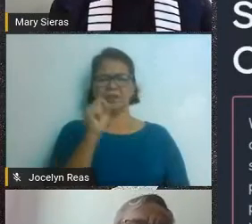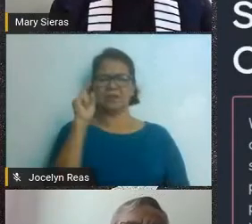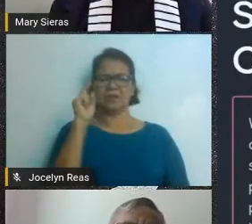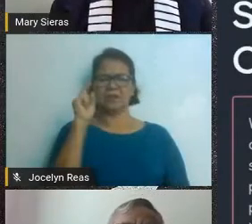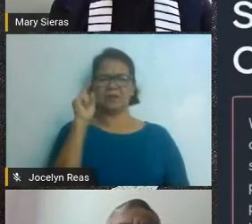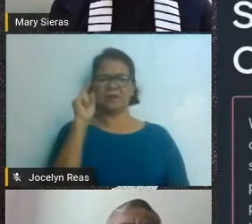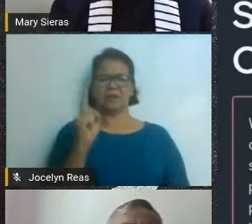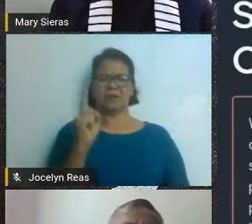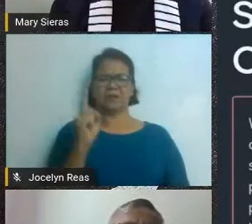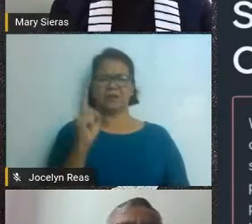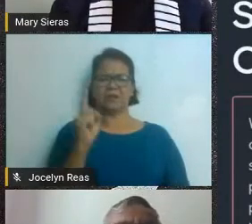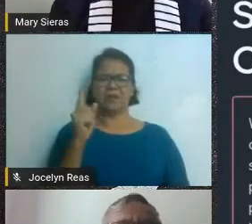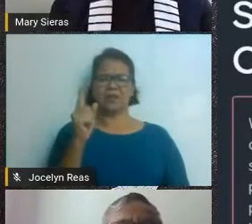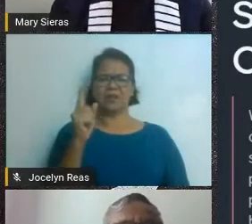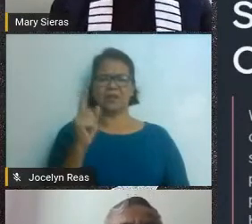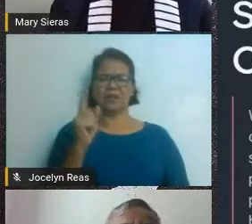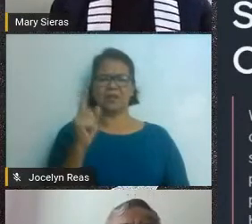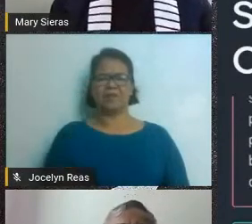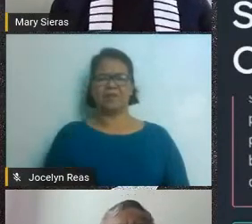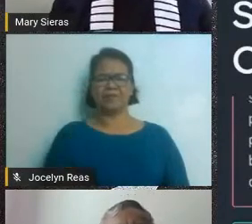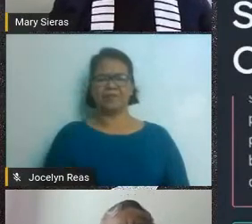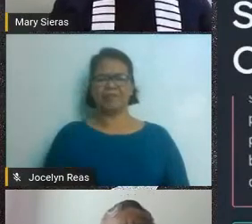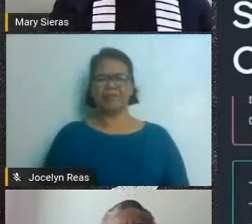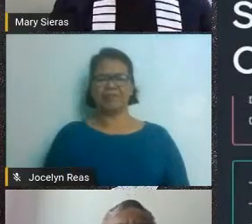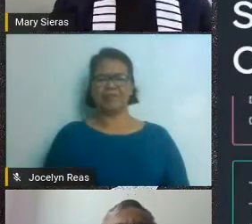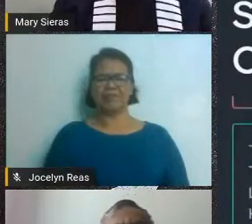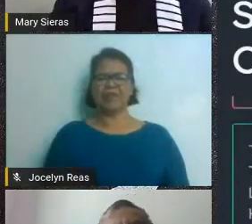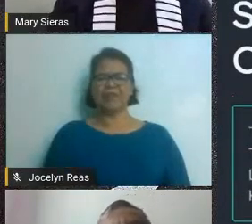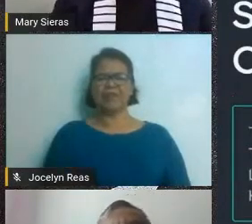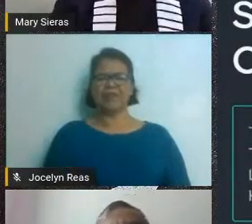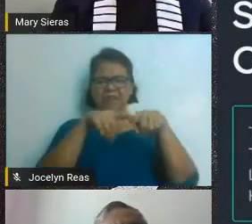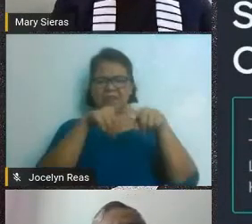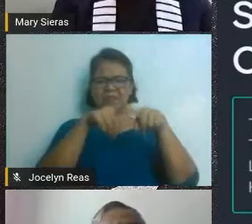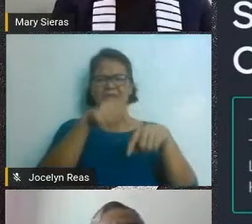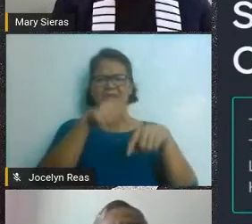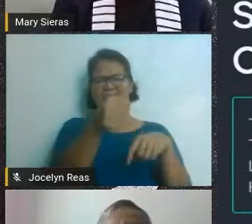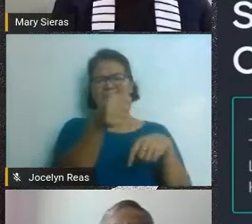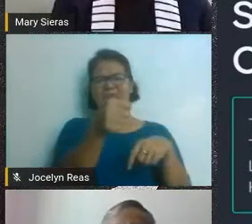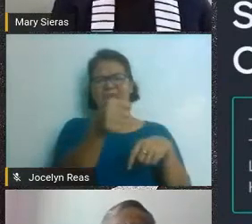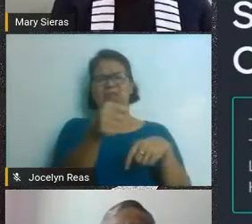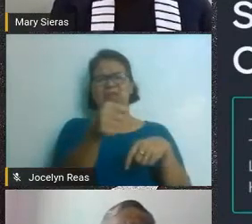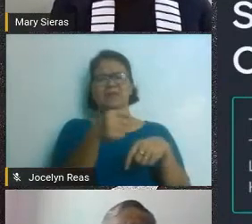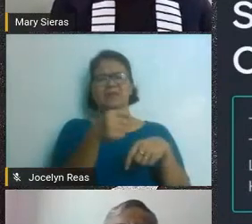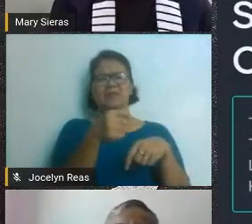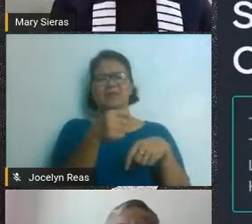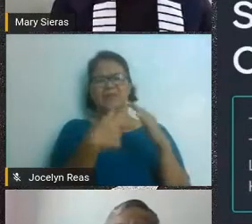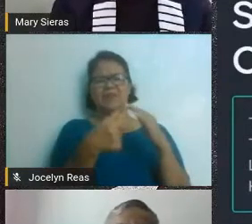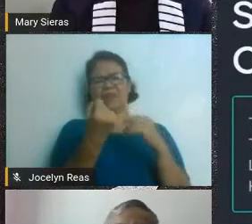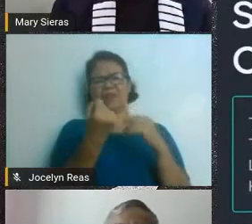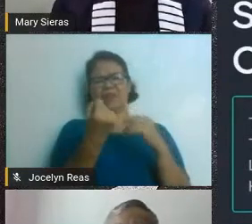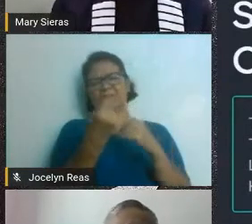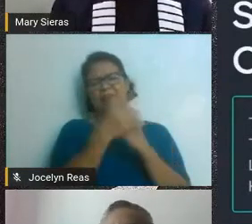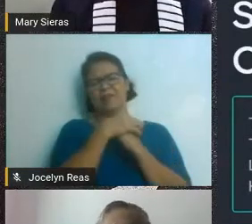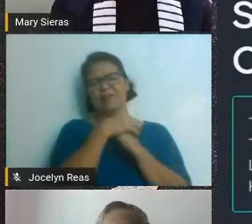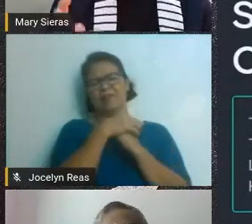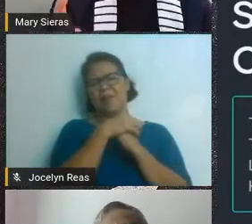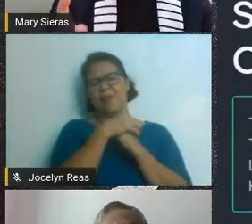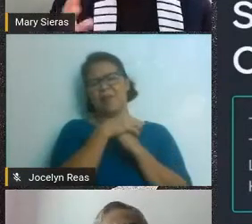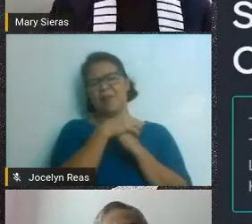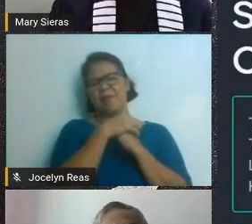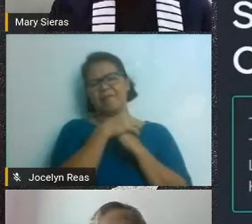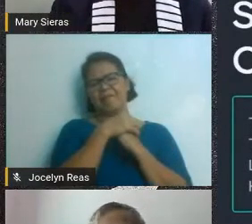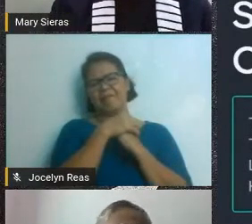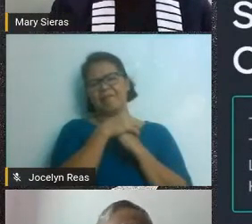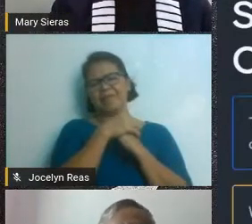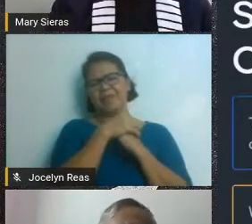Ano yan? Kayo na ang mag-decide actually. Yung mga ganong detalye, parang hindi na, ako